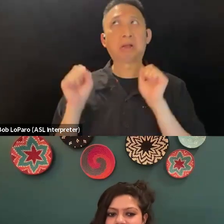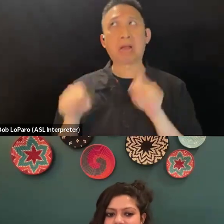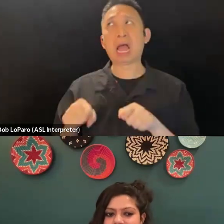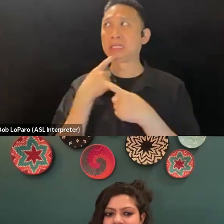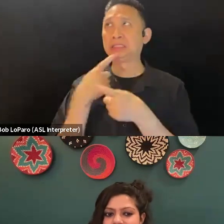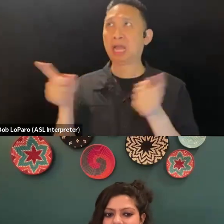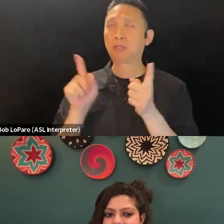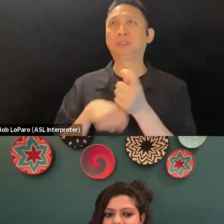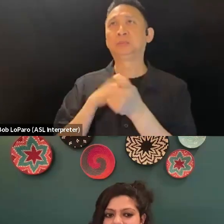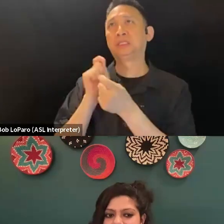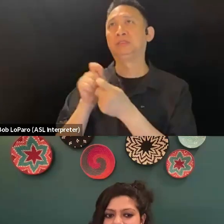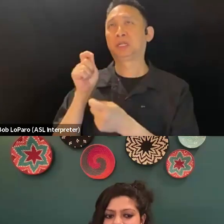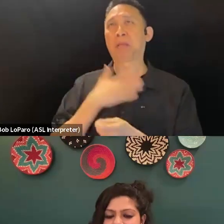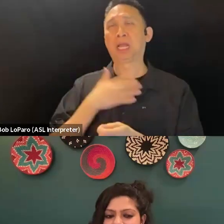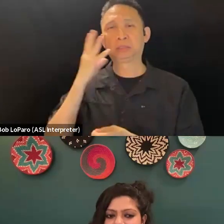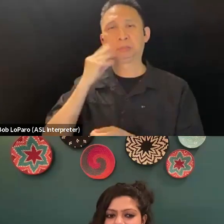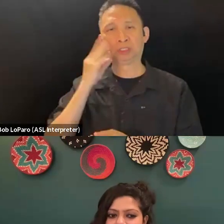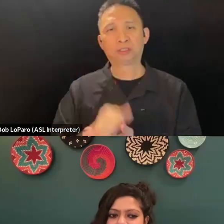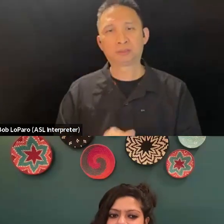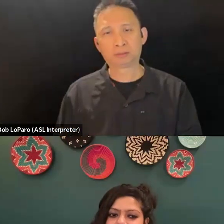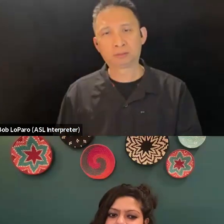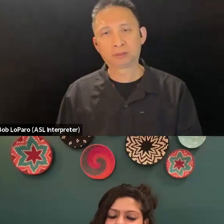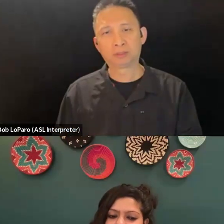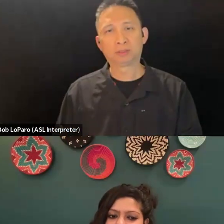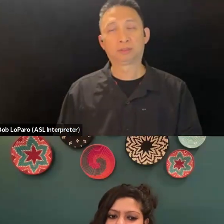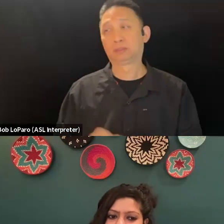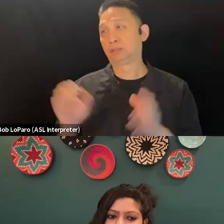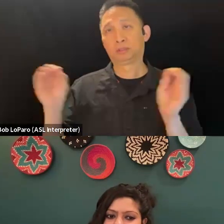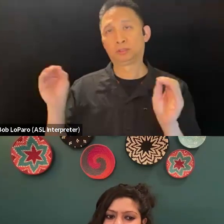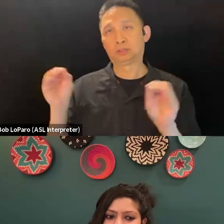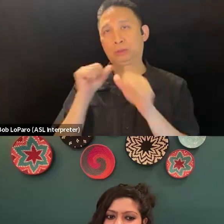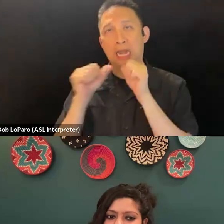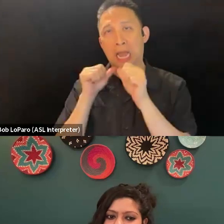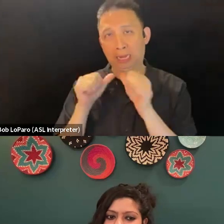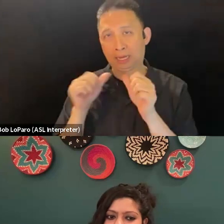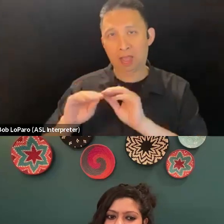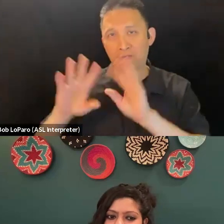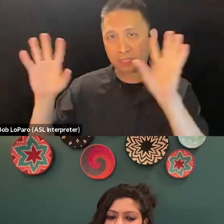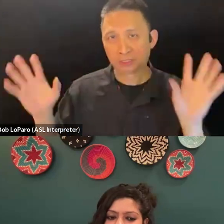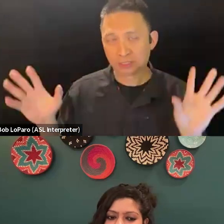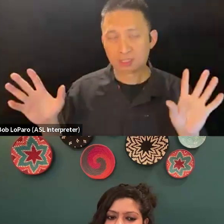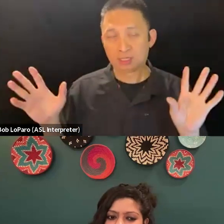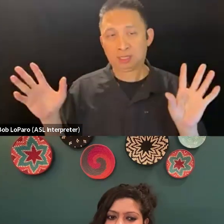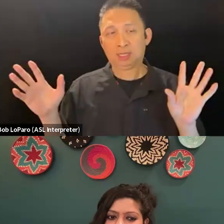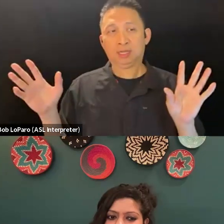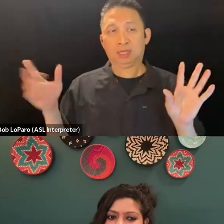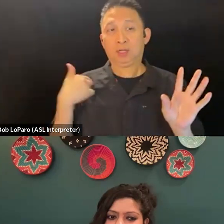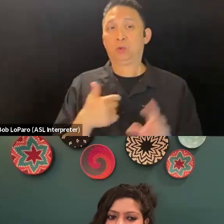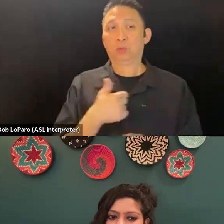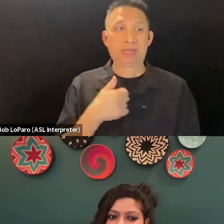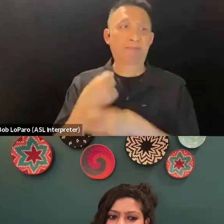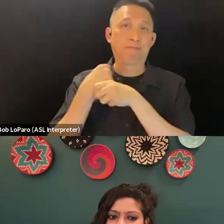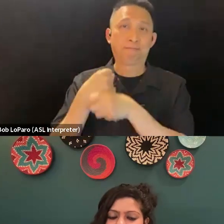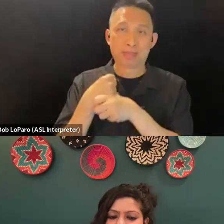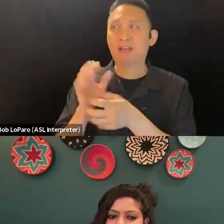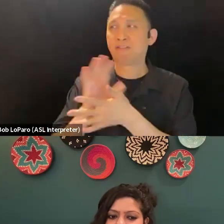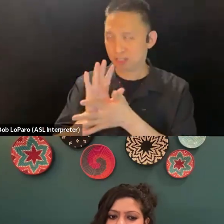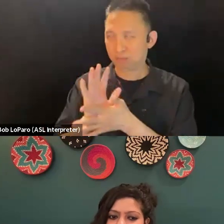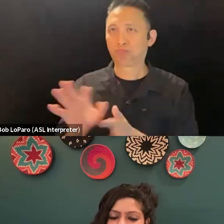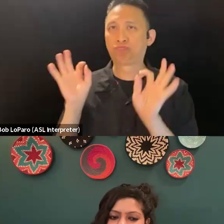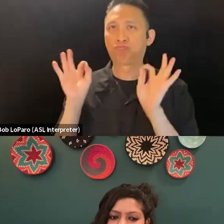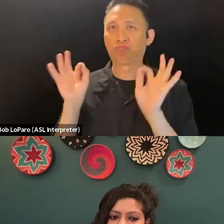like granting agencies like Catapult who are actually who are saying that it's not mandatory to send in audiovisual material.